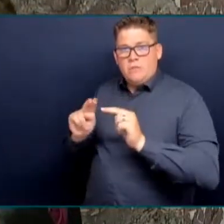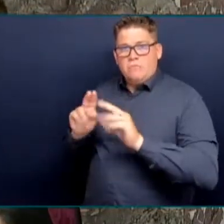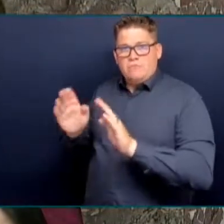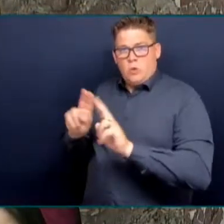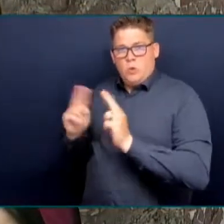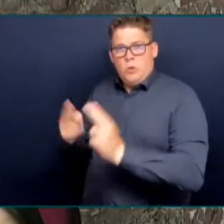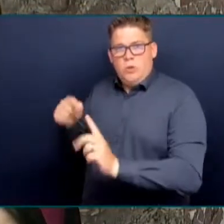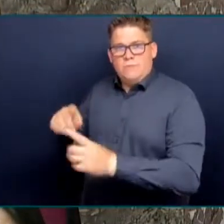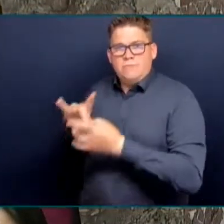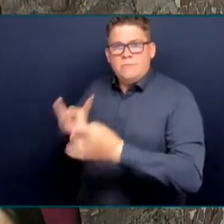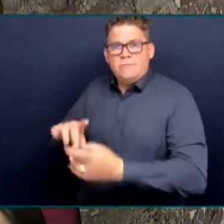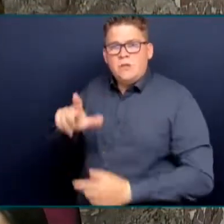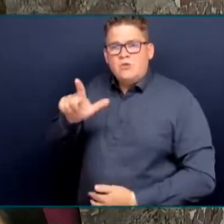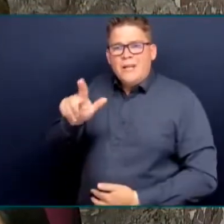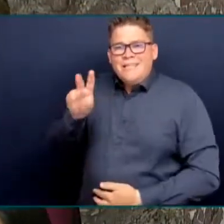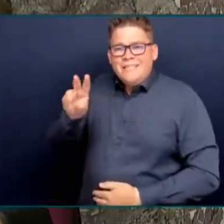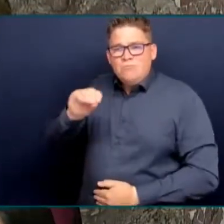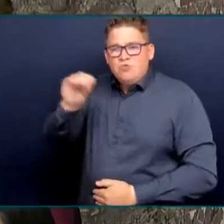services.